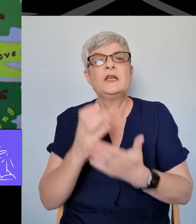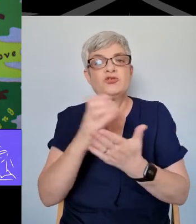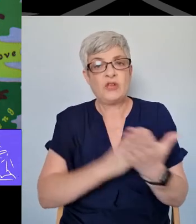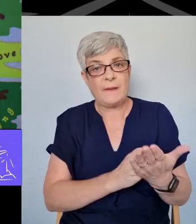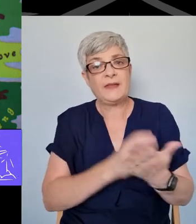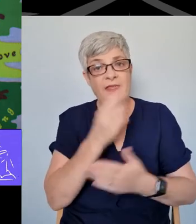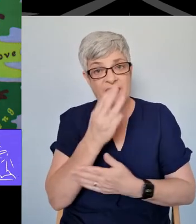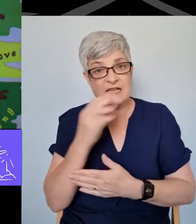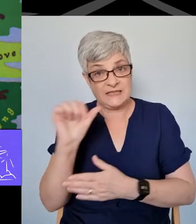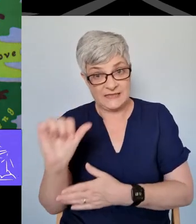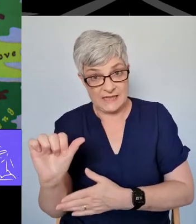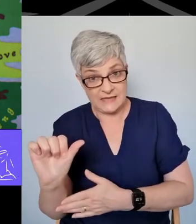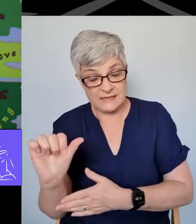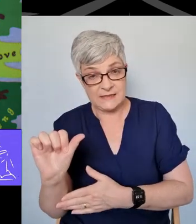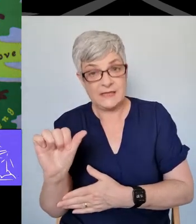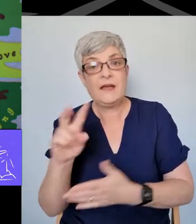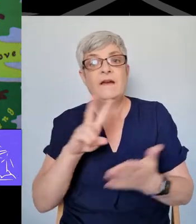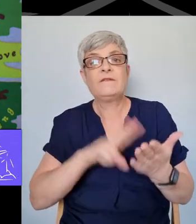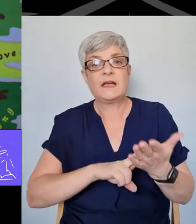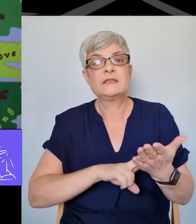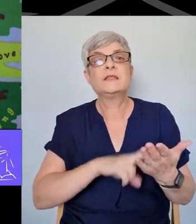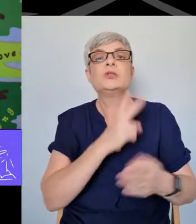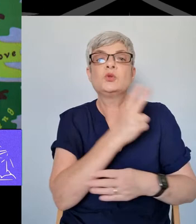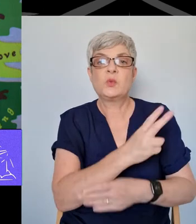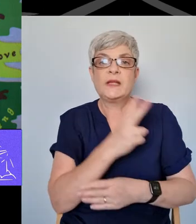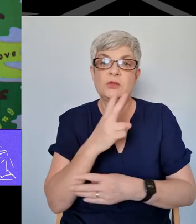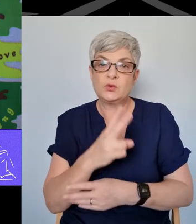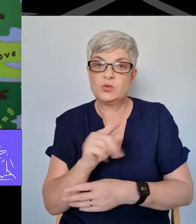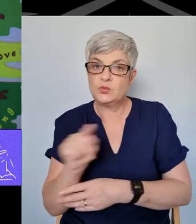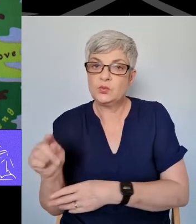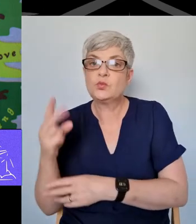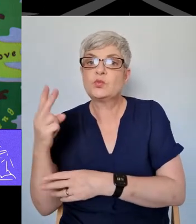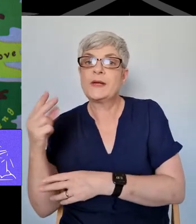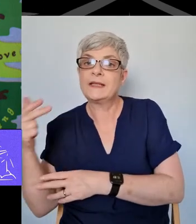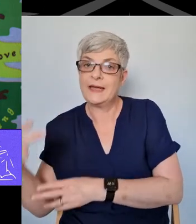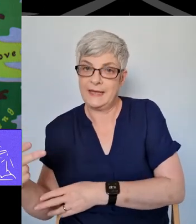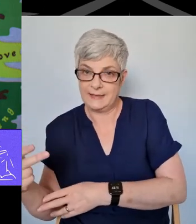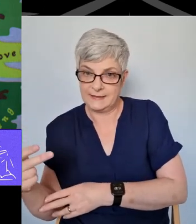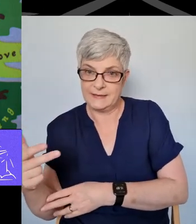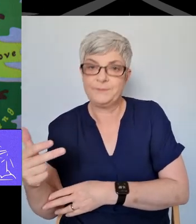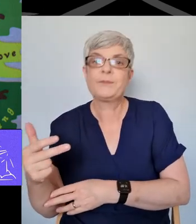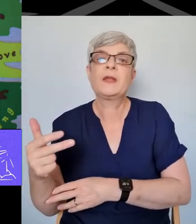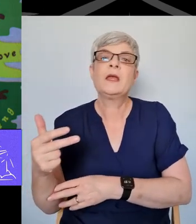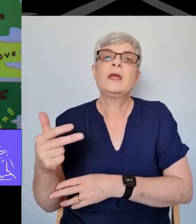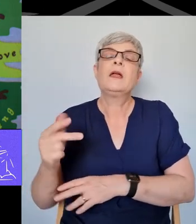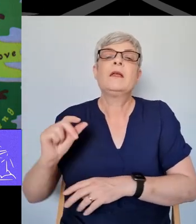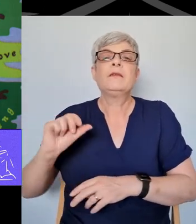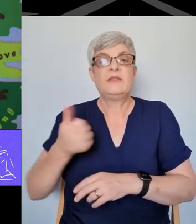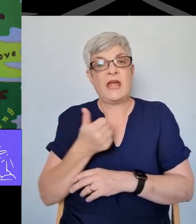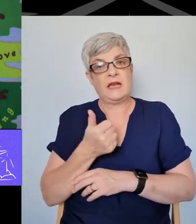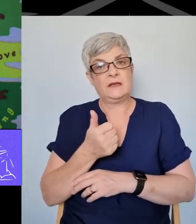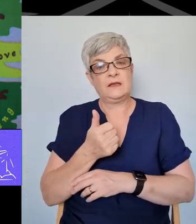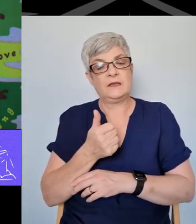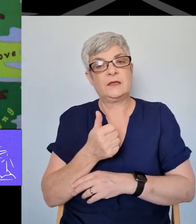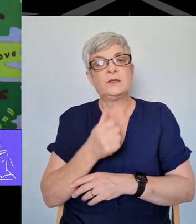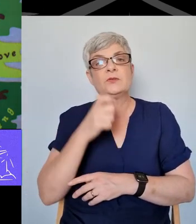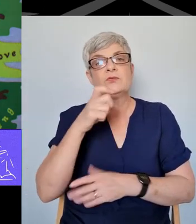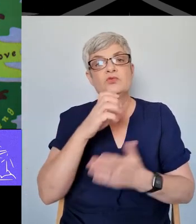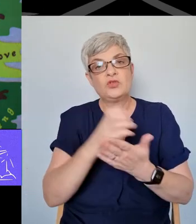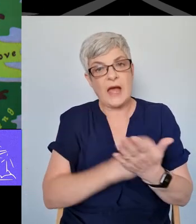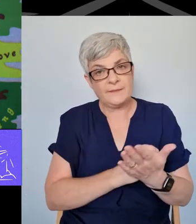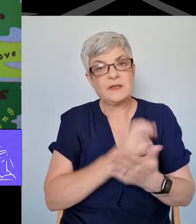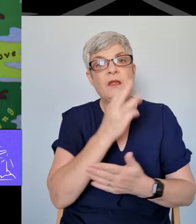36, verses 22 to 28, and then the first 14 verses of